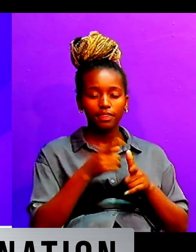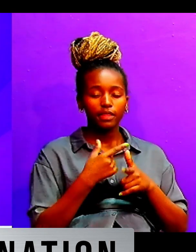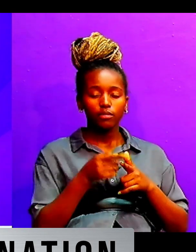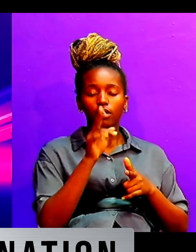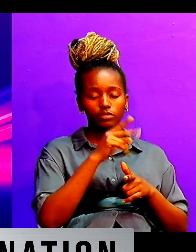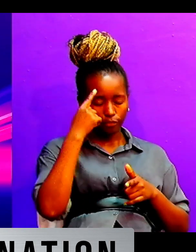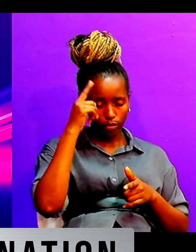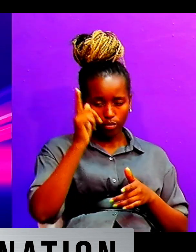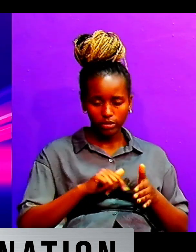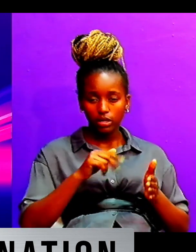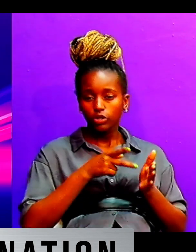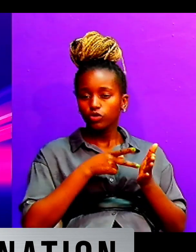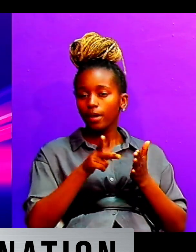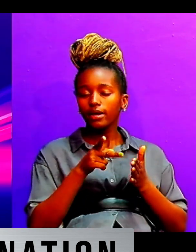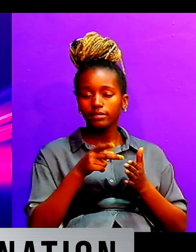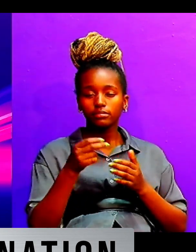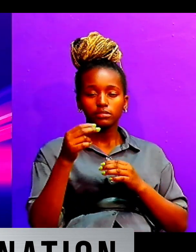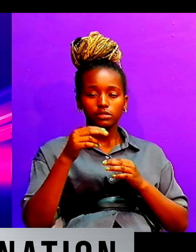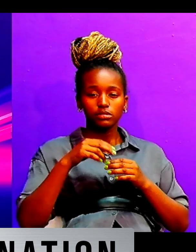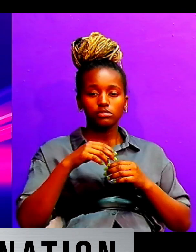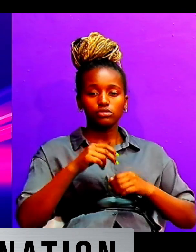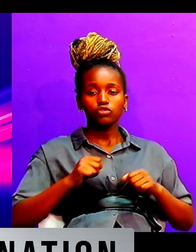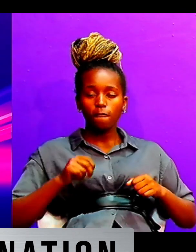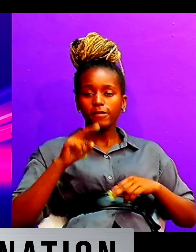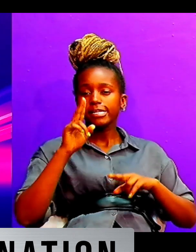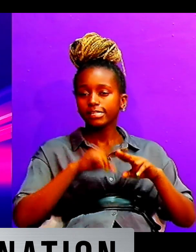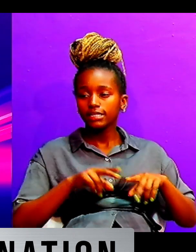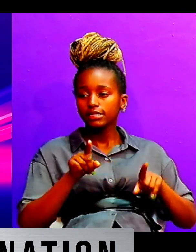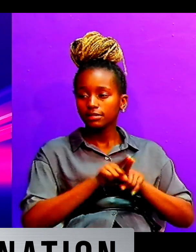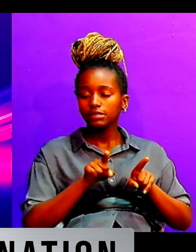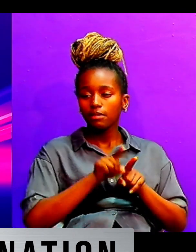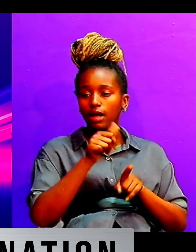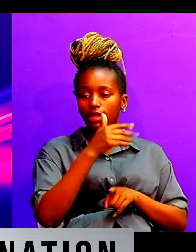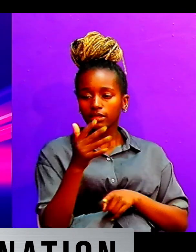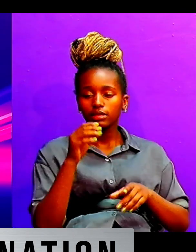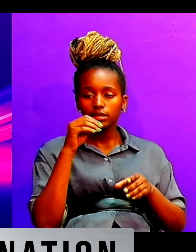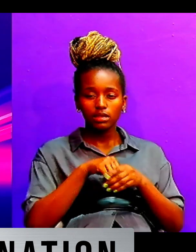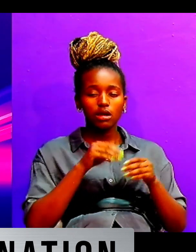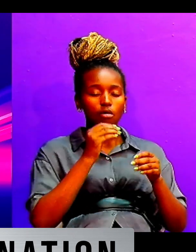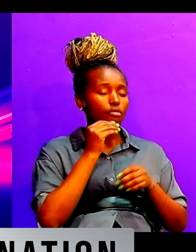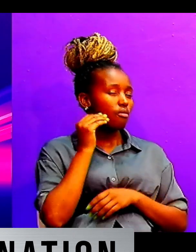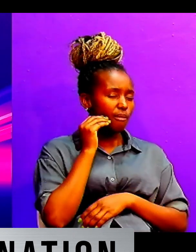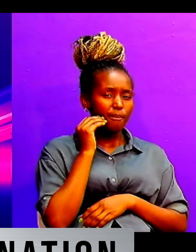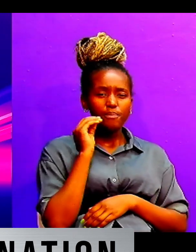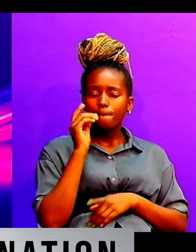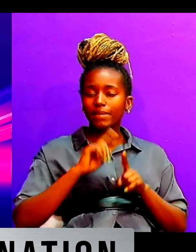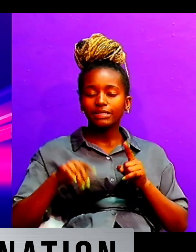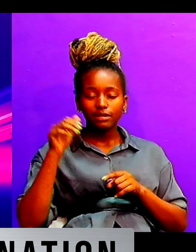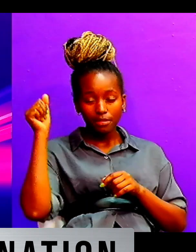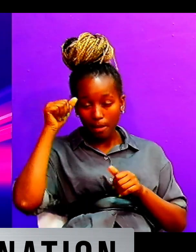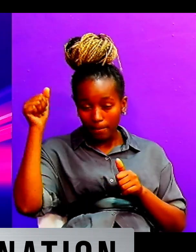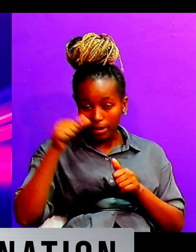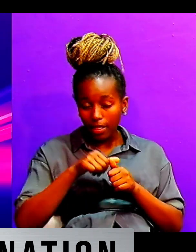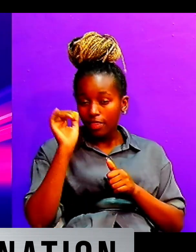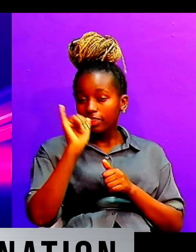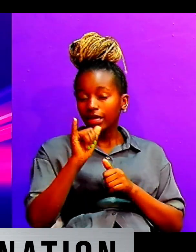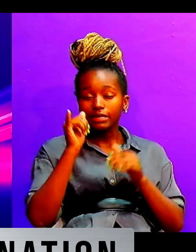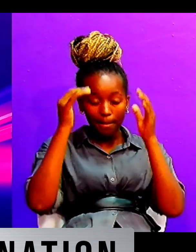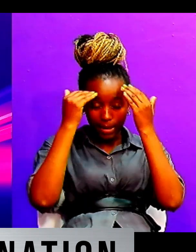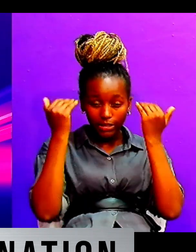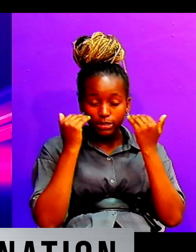Maybe I will challenge them Yes. that party documents are available to every member, depending on your constitution. Like